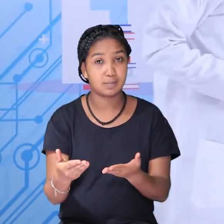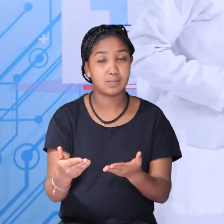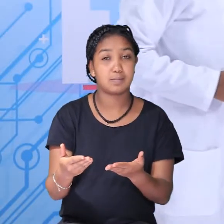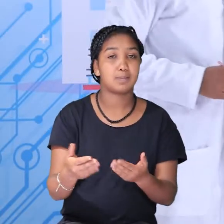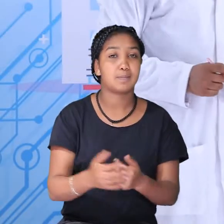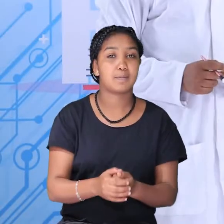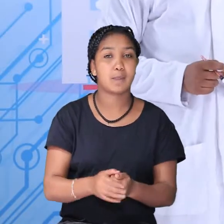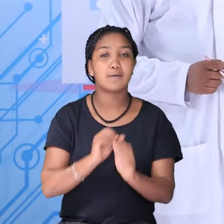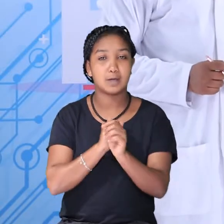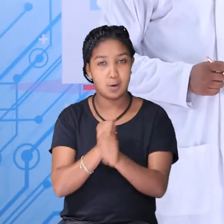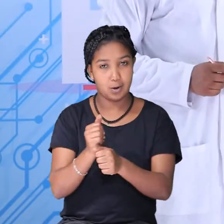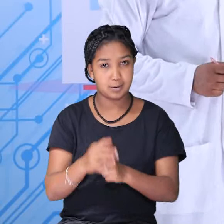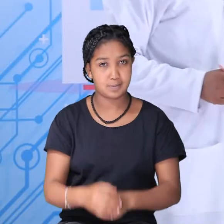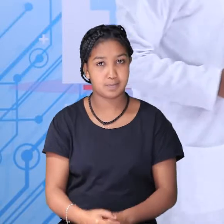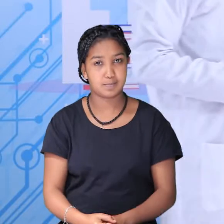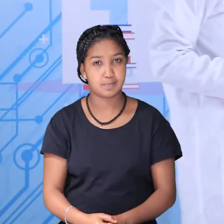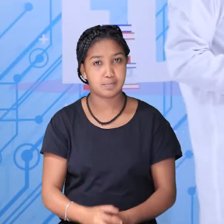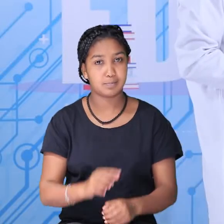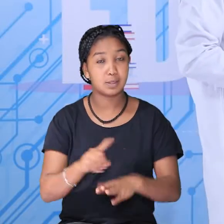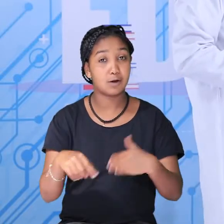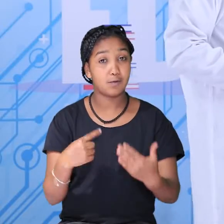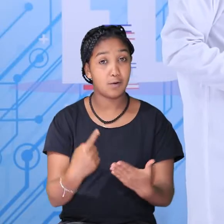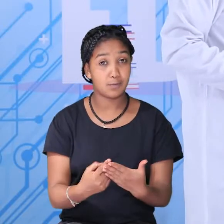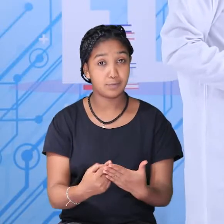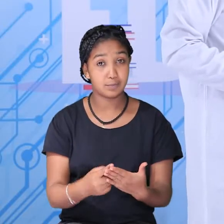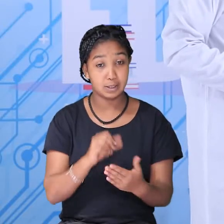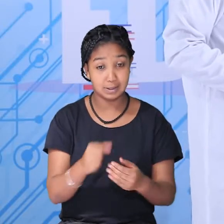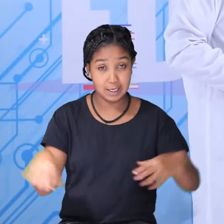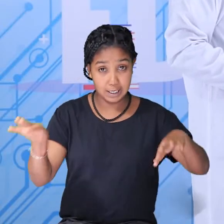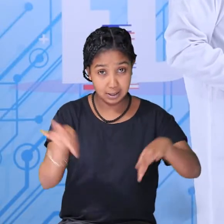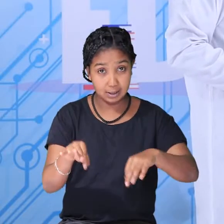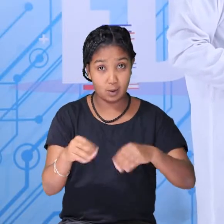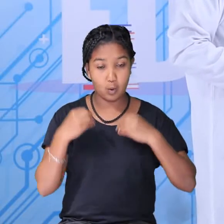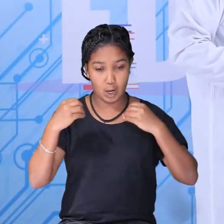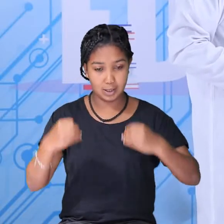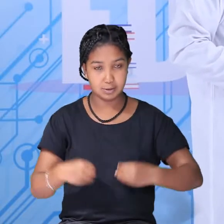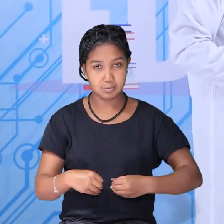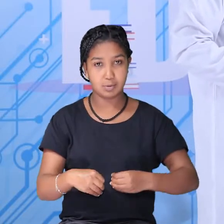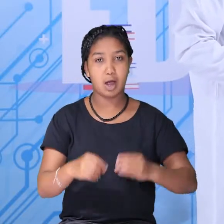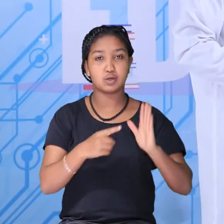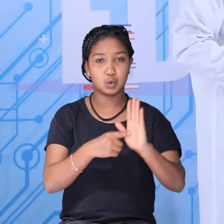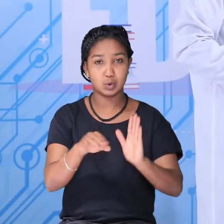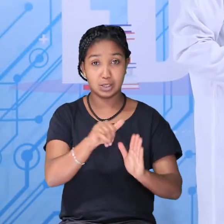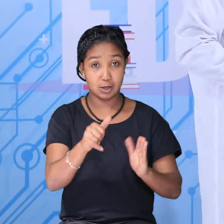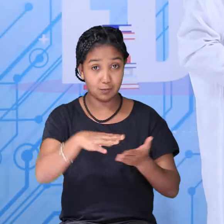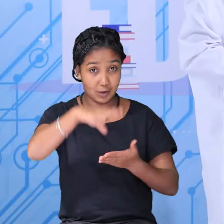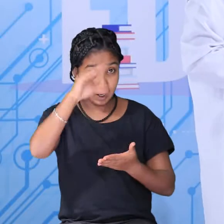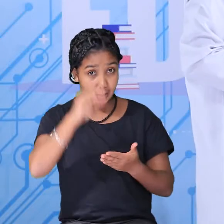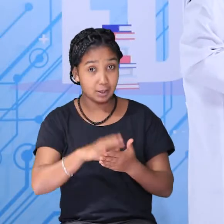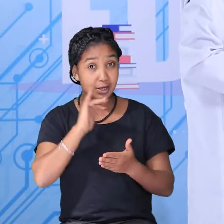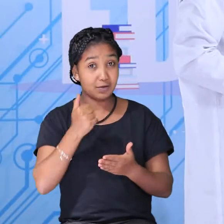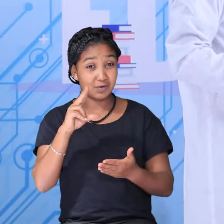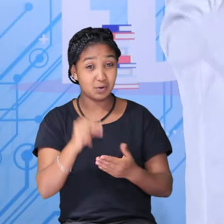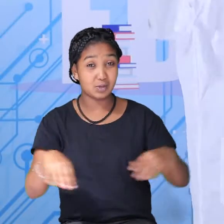as a reward. So when it is needed, organisms can show such kind of learning. If